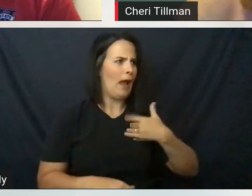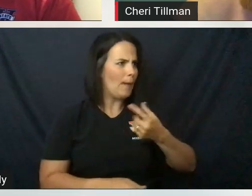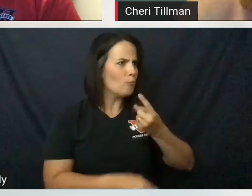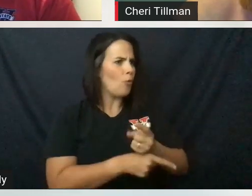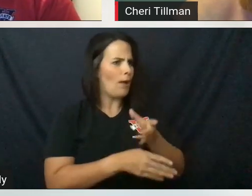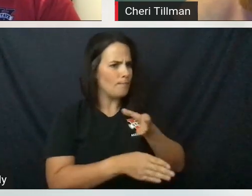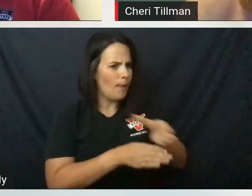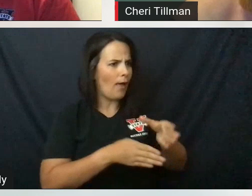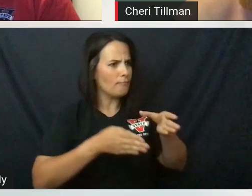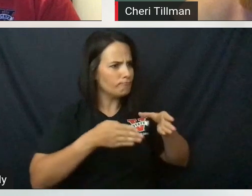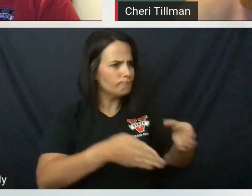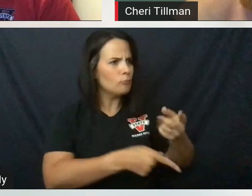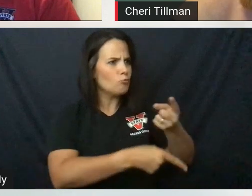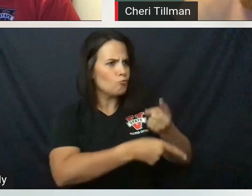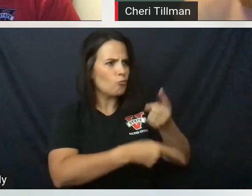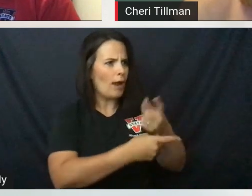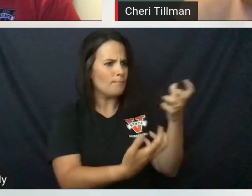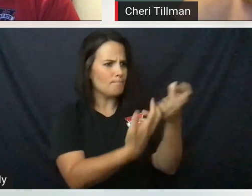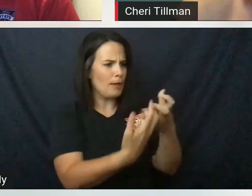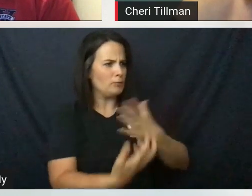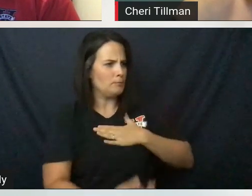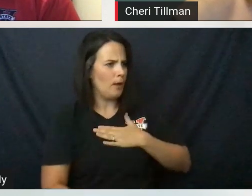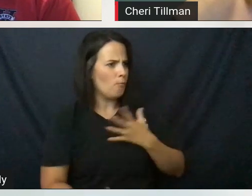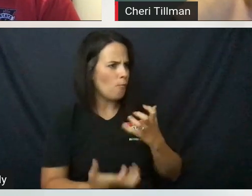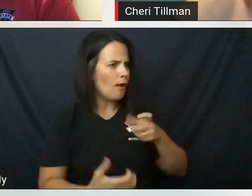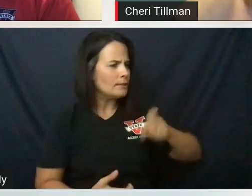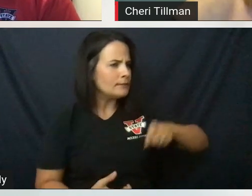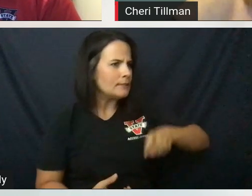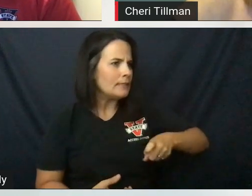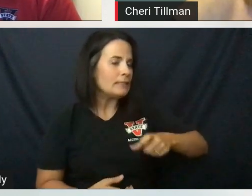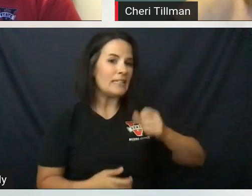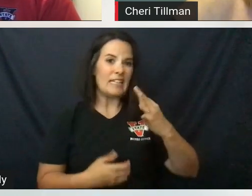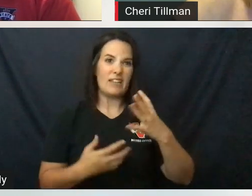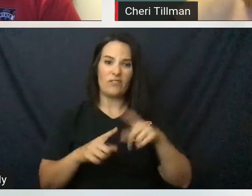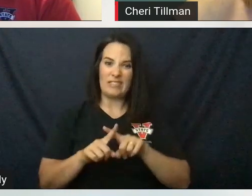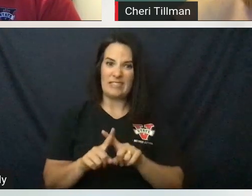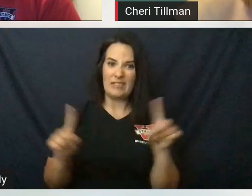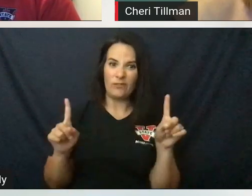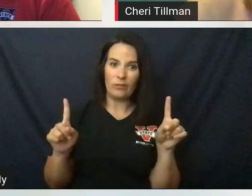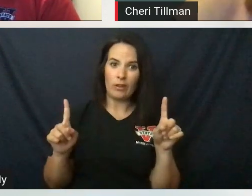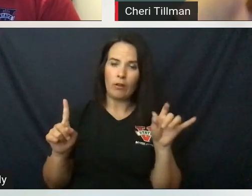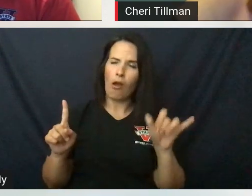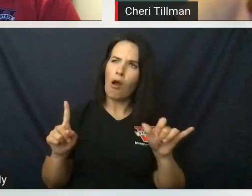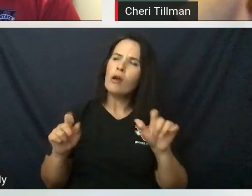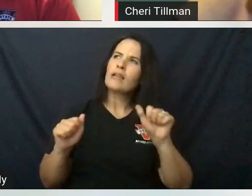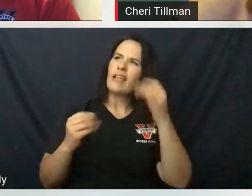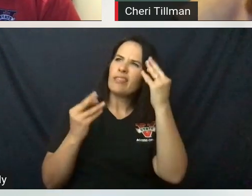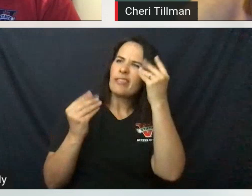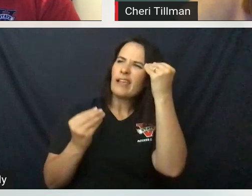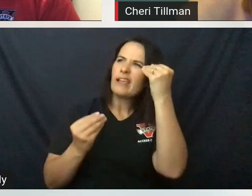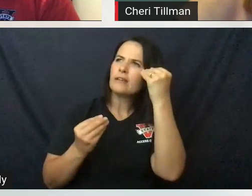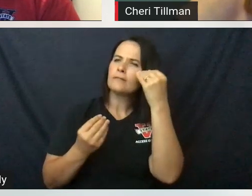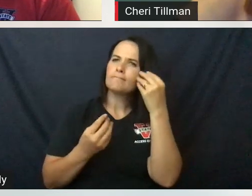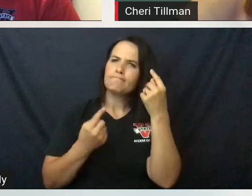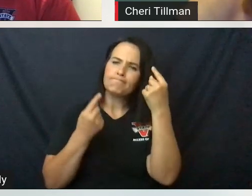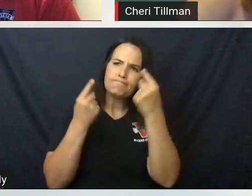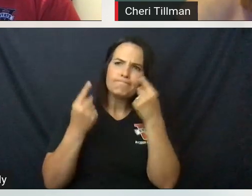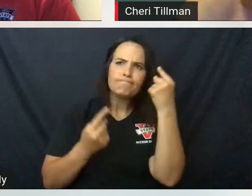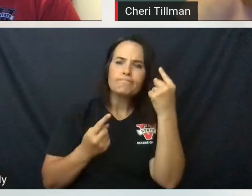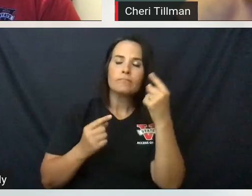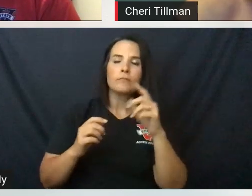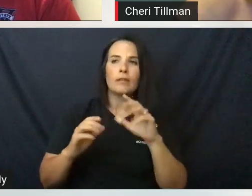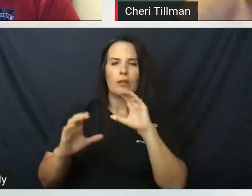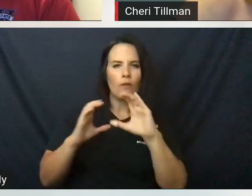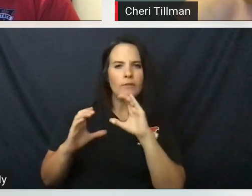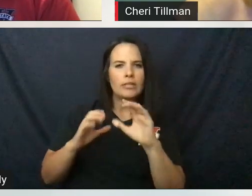right track. This does fit. If it's not on there, then they can start having conversations with the